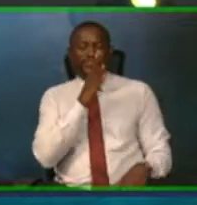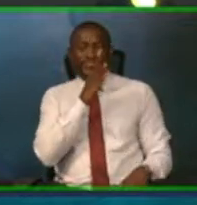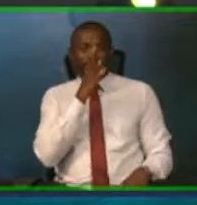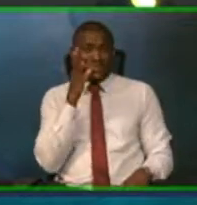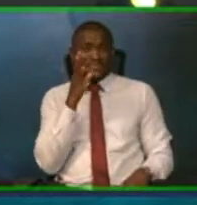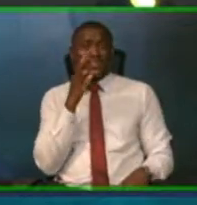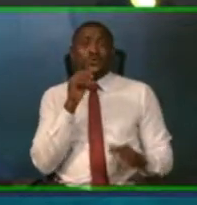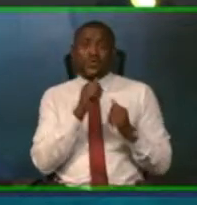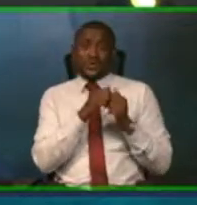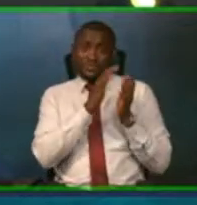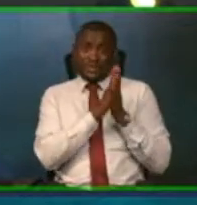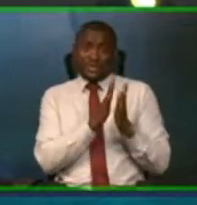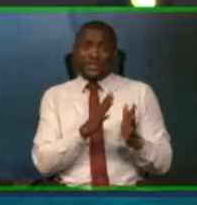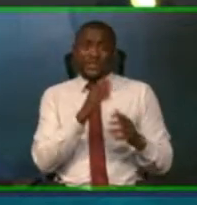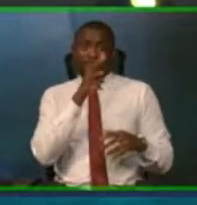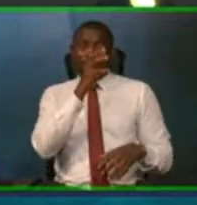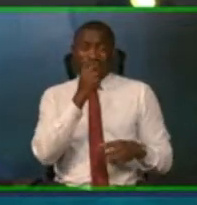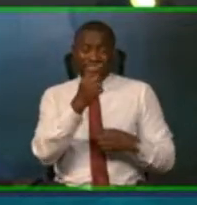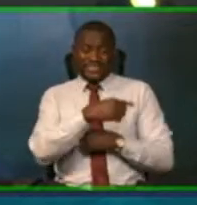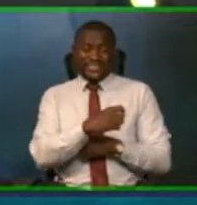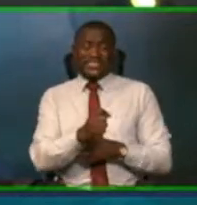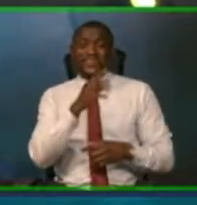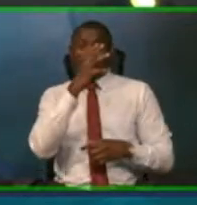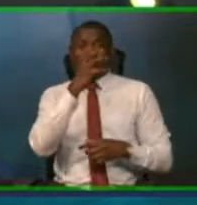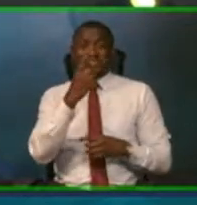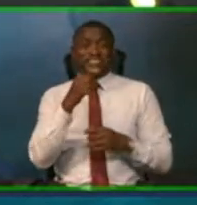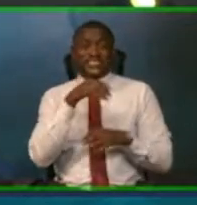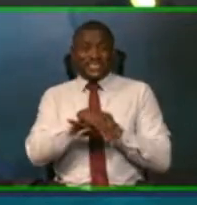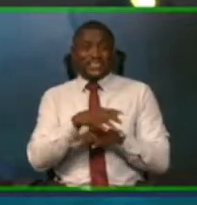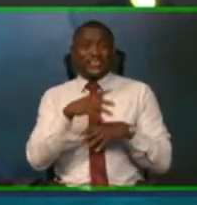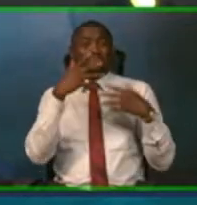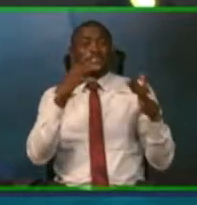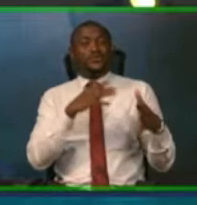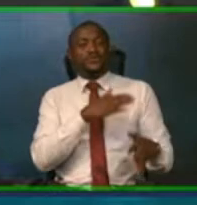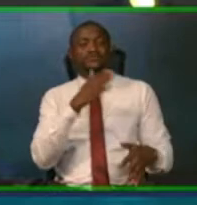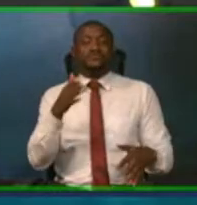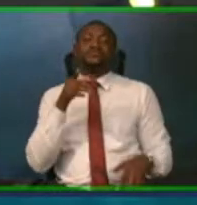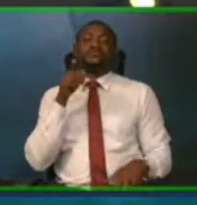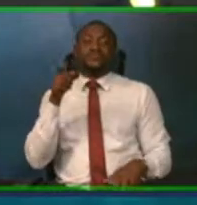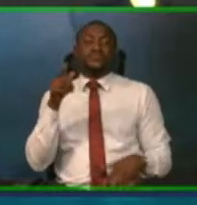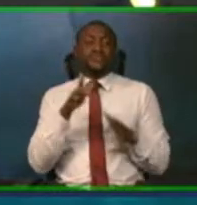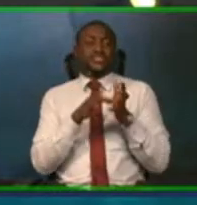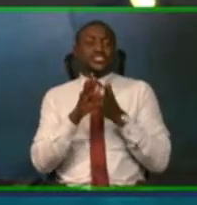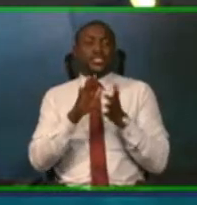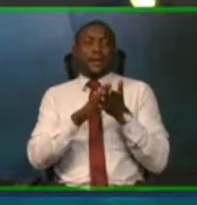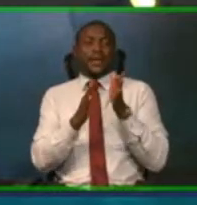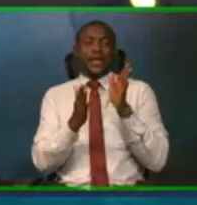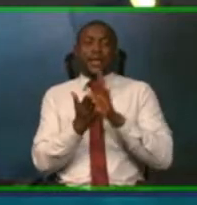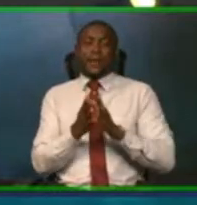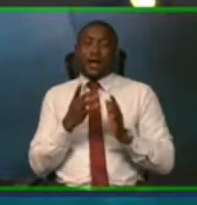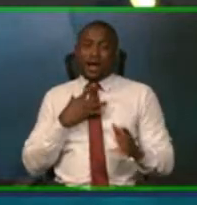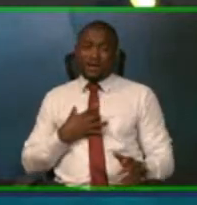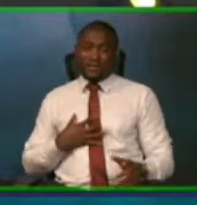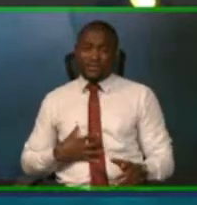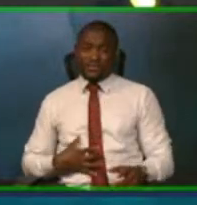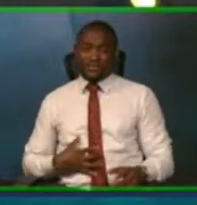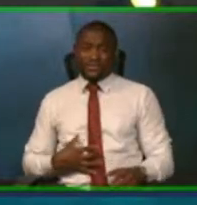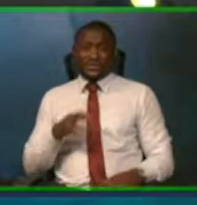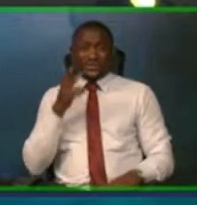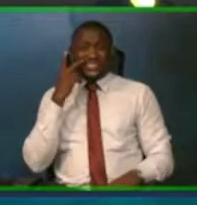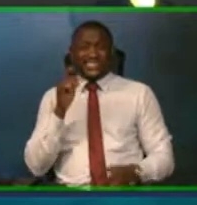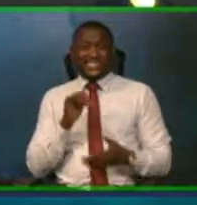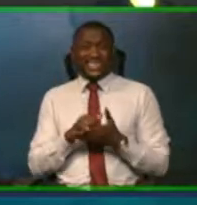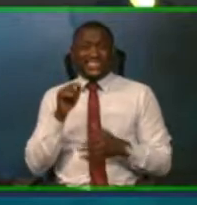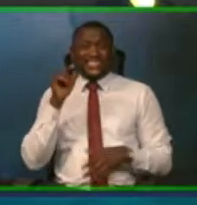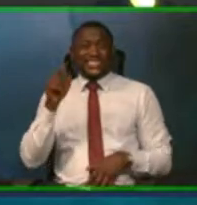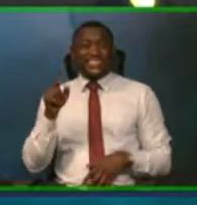prayer, 40 days and 40 nights. Afterwards, he was hungry. So we see that he went to the wilderness by the